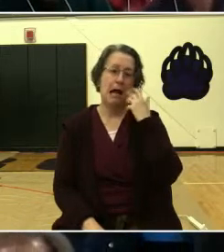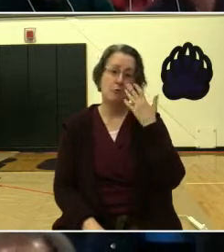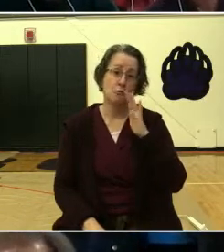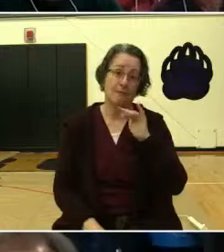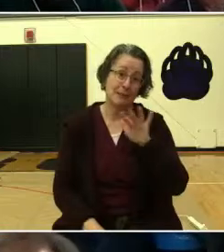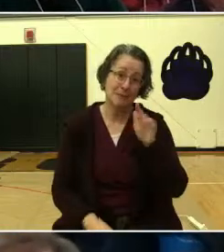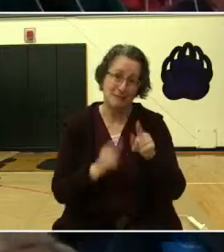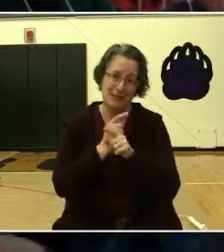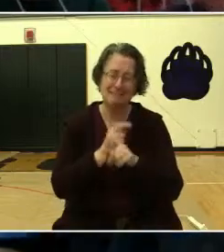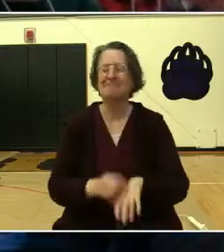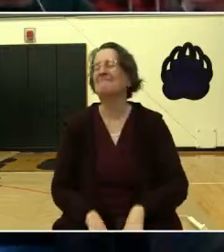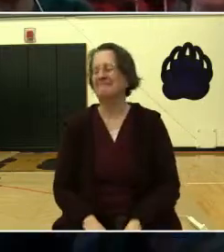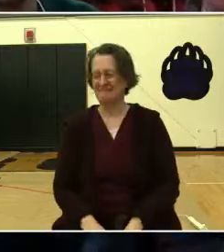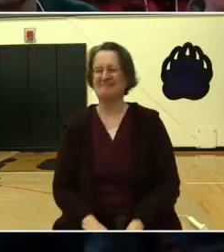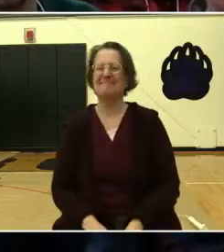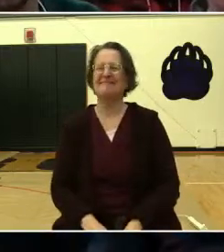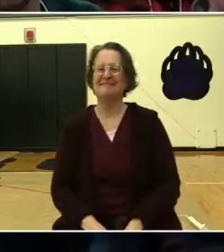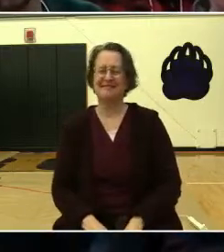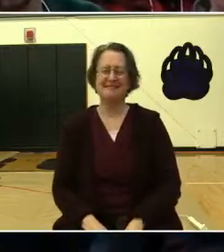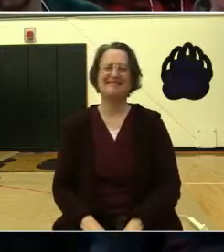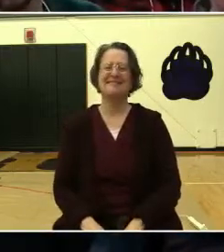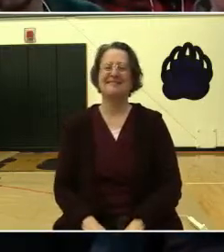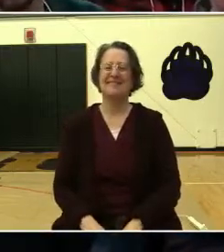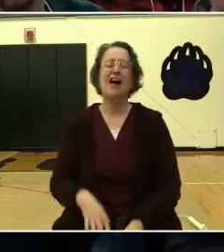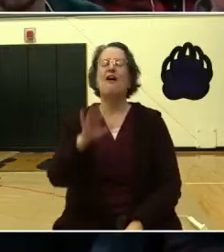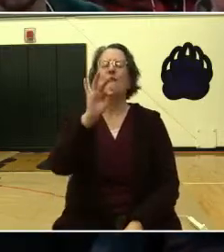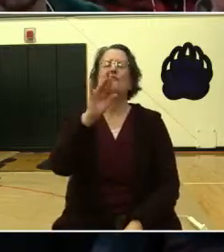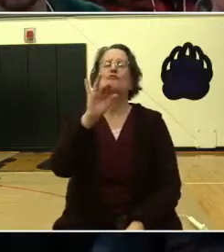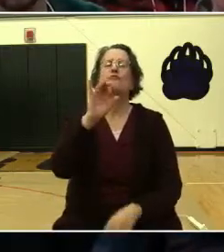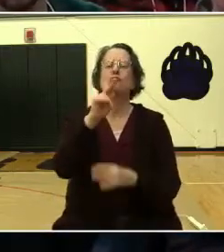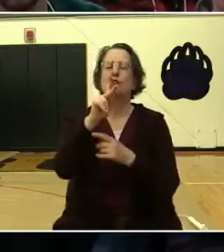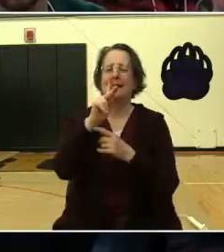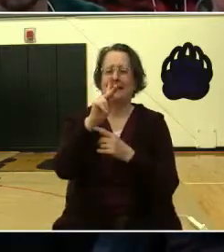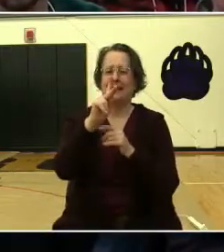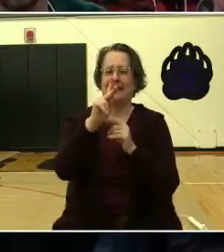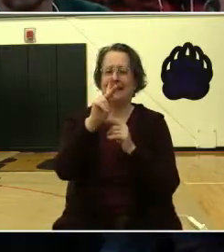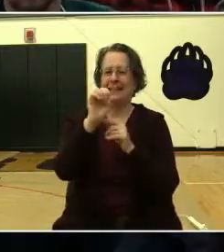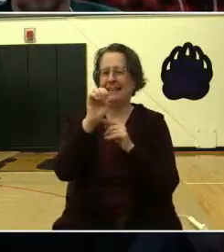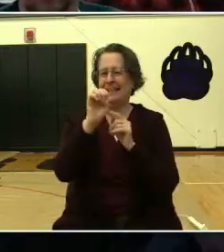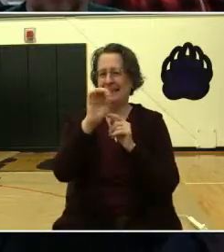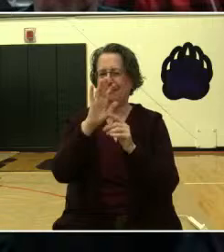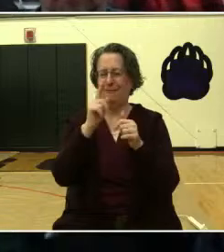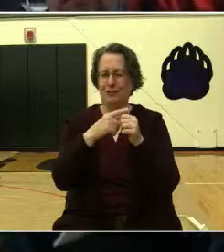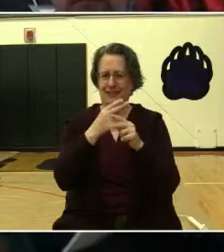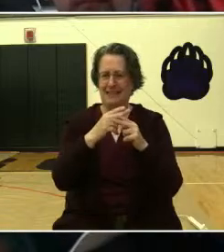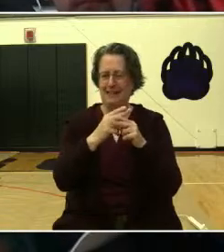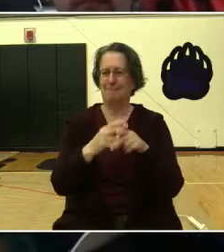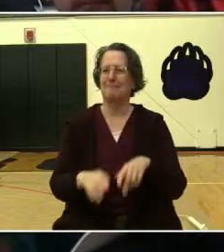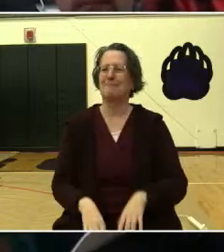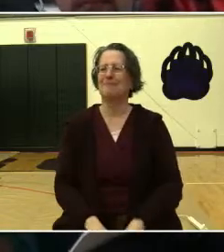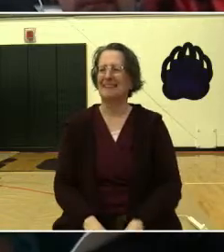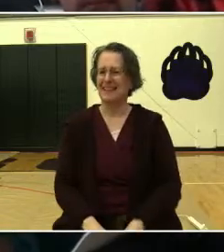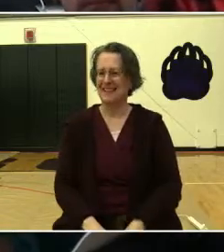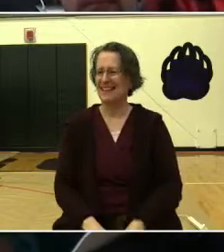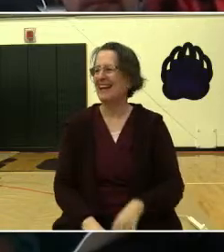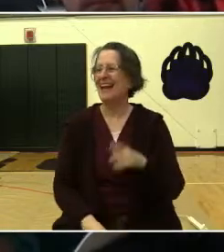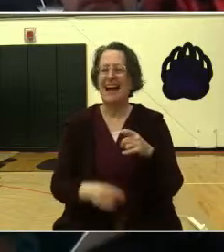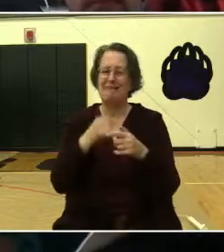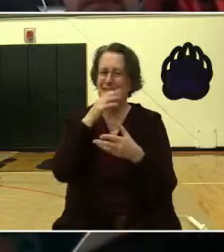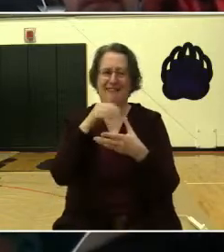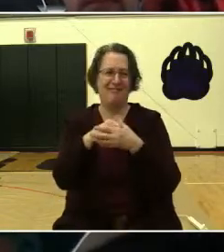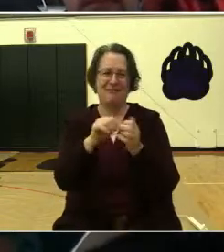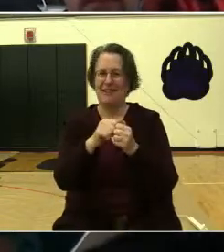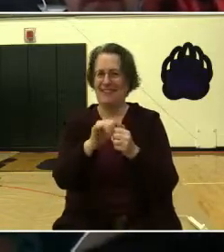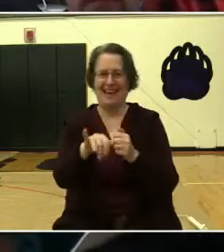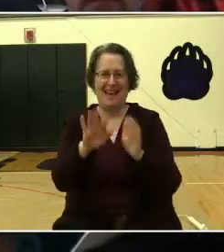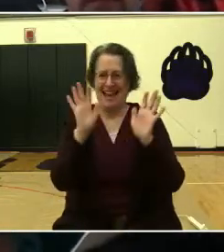I'm not been confused with any of the other FRS in town yet um District 3 squared uh I think